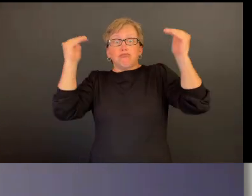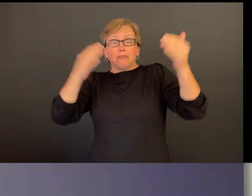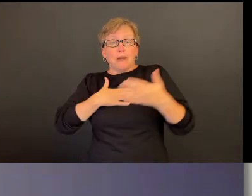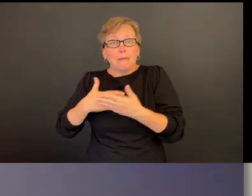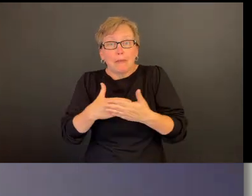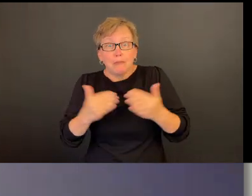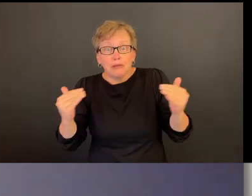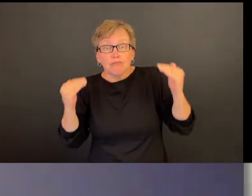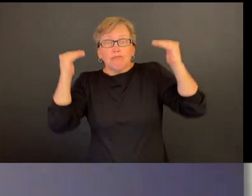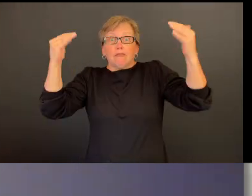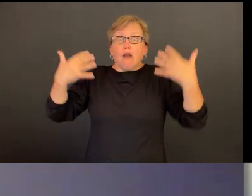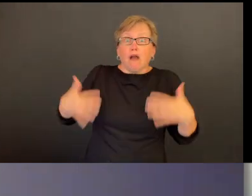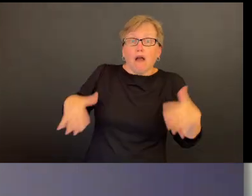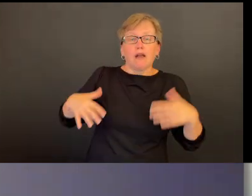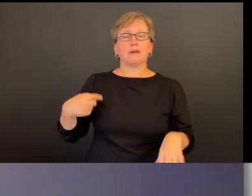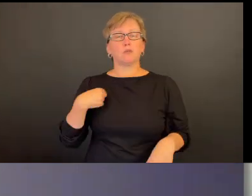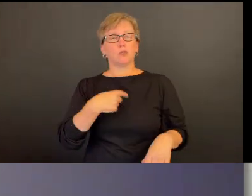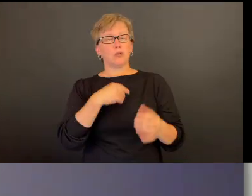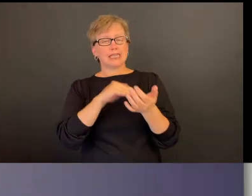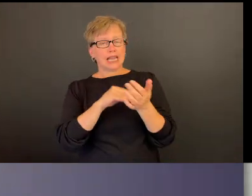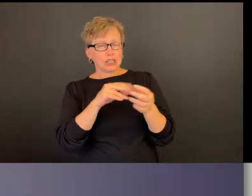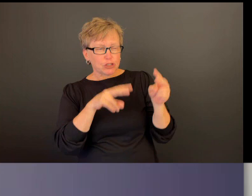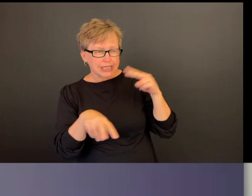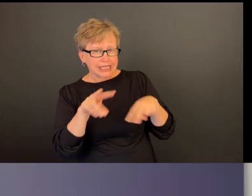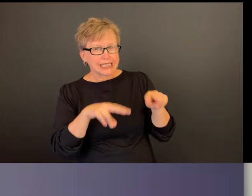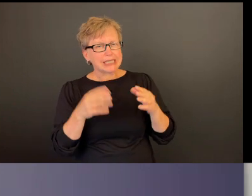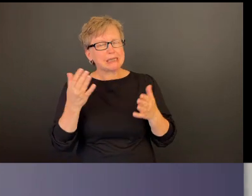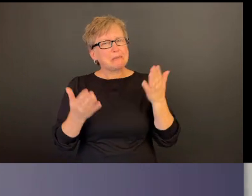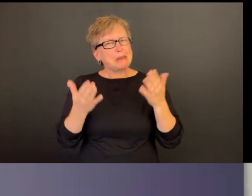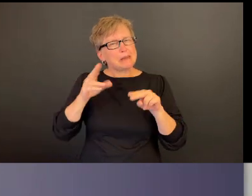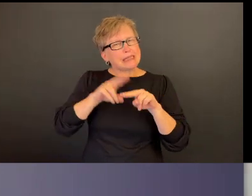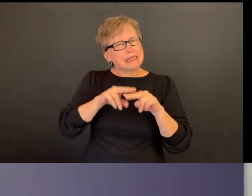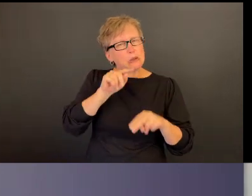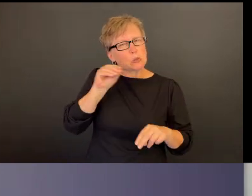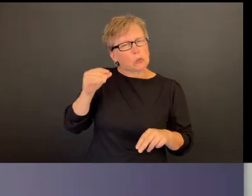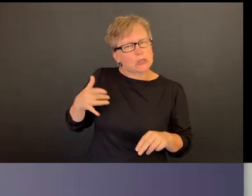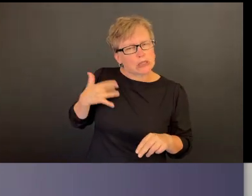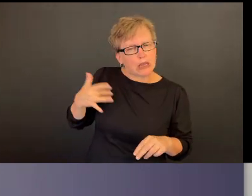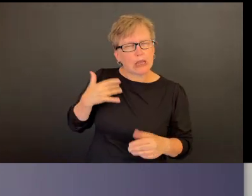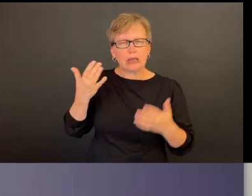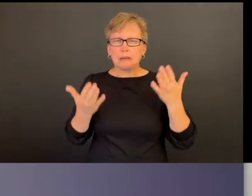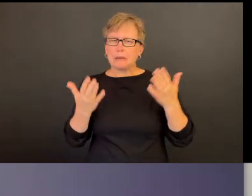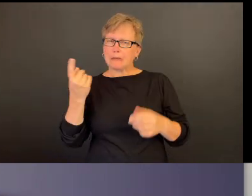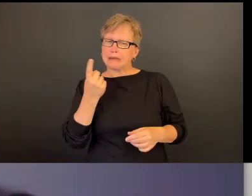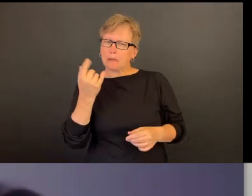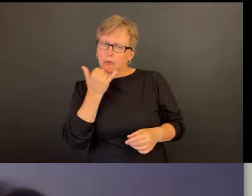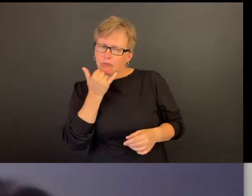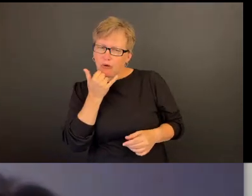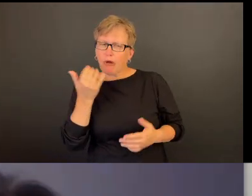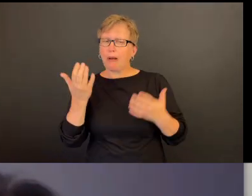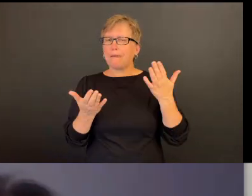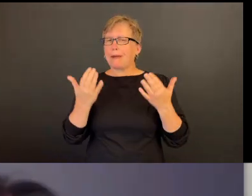independently. And they'll think, oh, look at how advanced my child is. Whereas as the practitioner, we'll see, well, they're sitting up because they have this